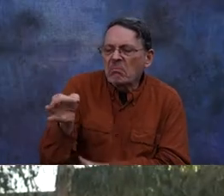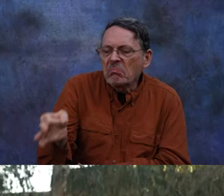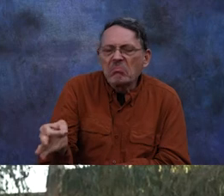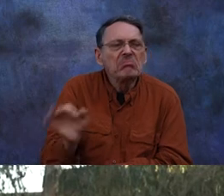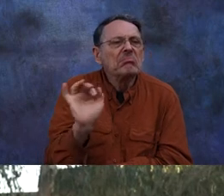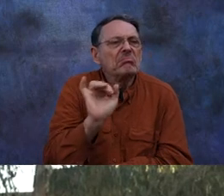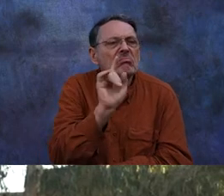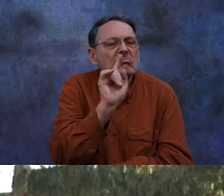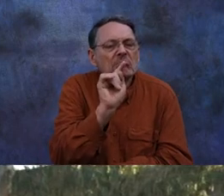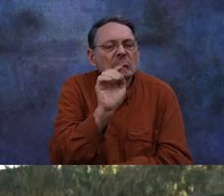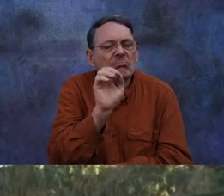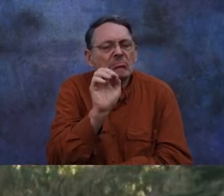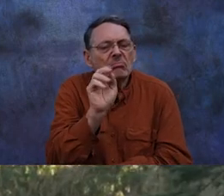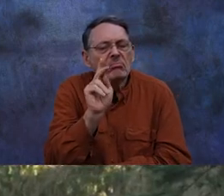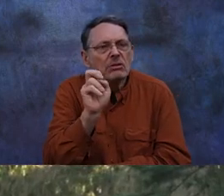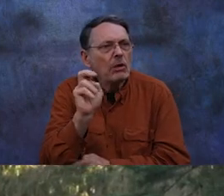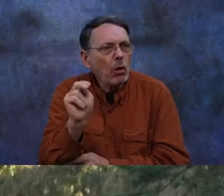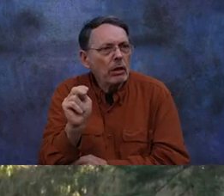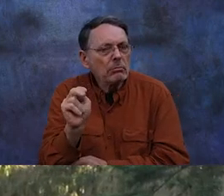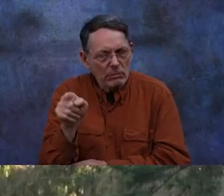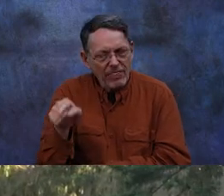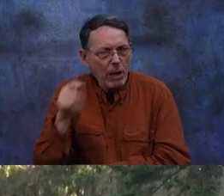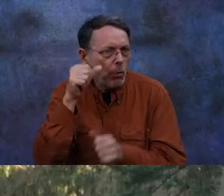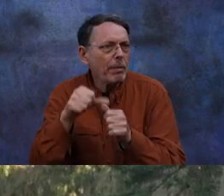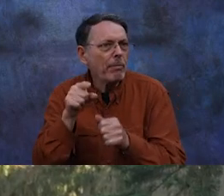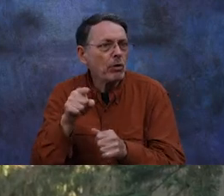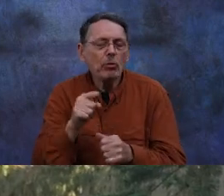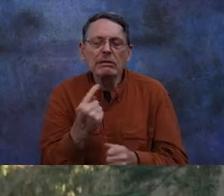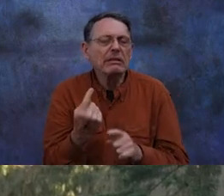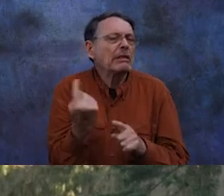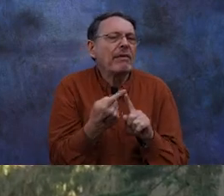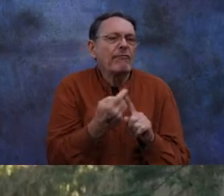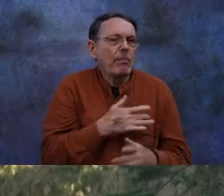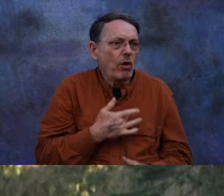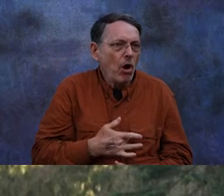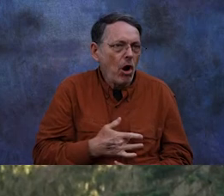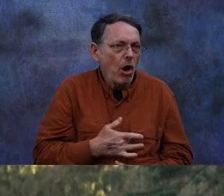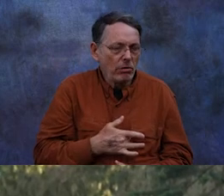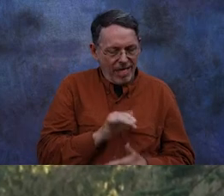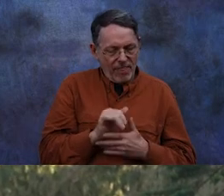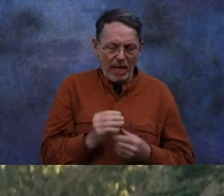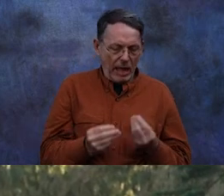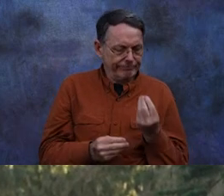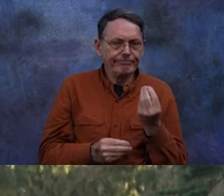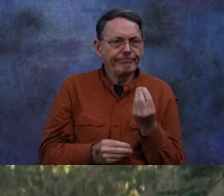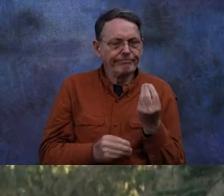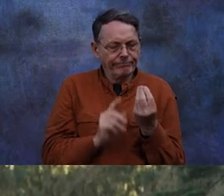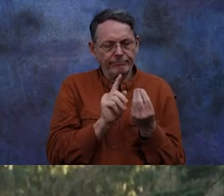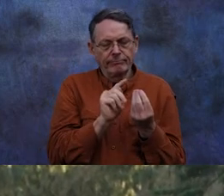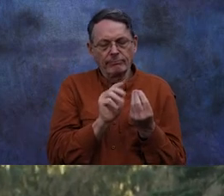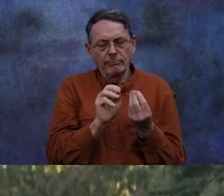received, and let it come from your heart. Remember, we're in a place of love right now. And leave that token with your